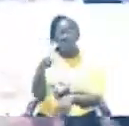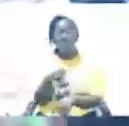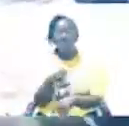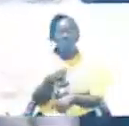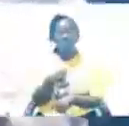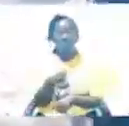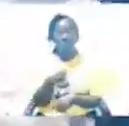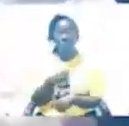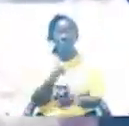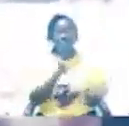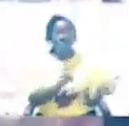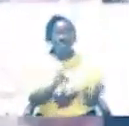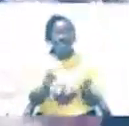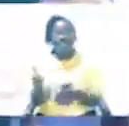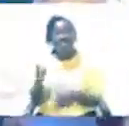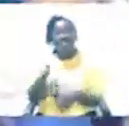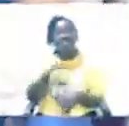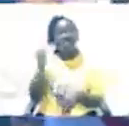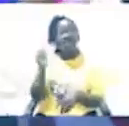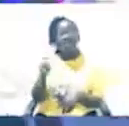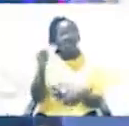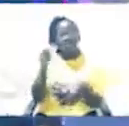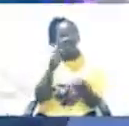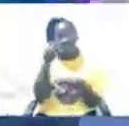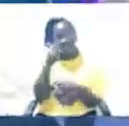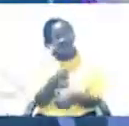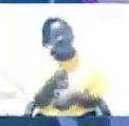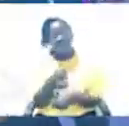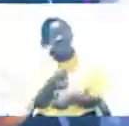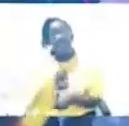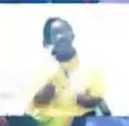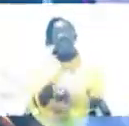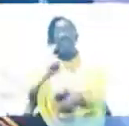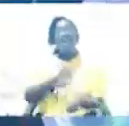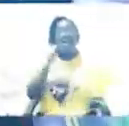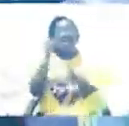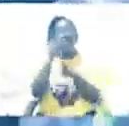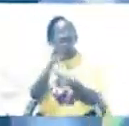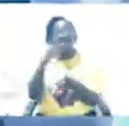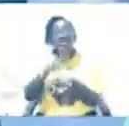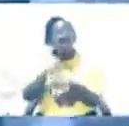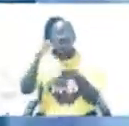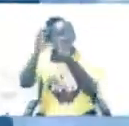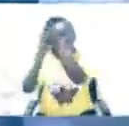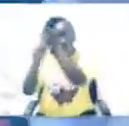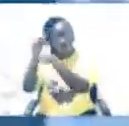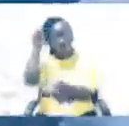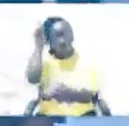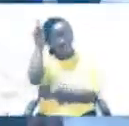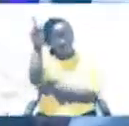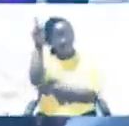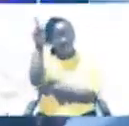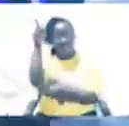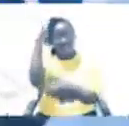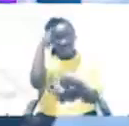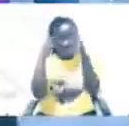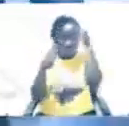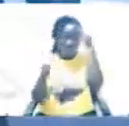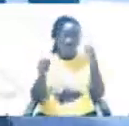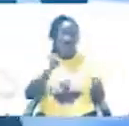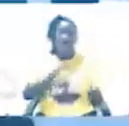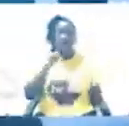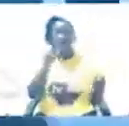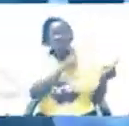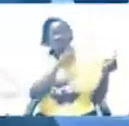for me. He does my needs for me. I put my trust in him,